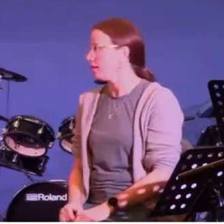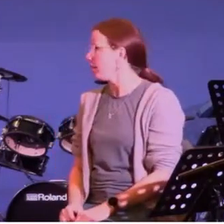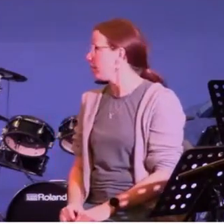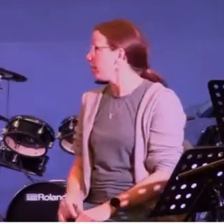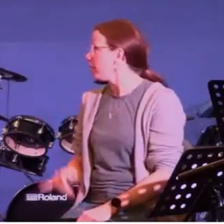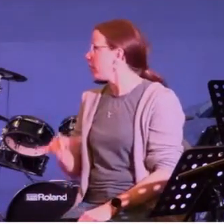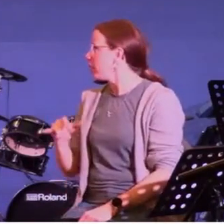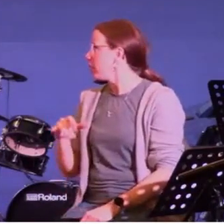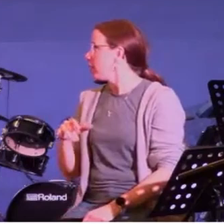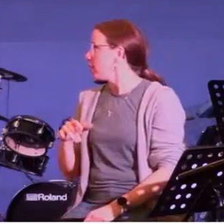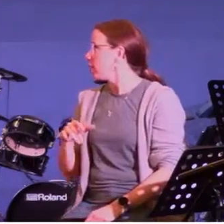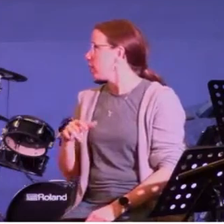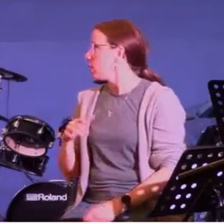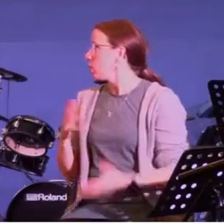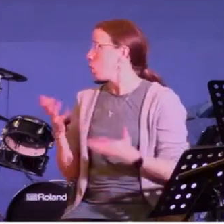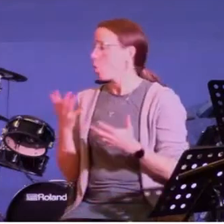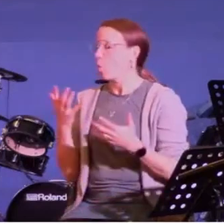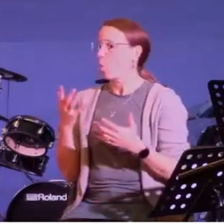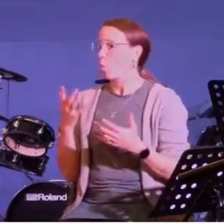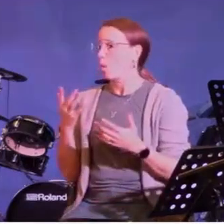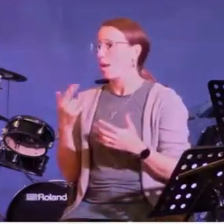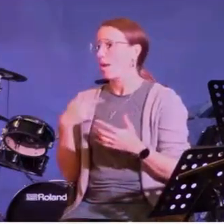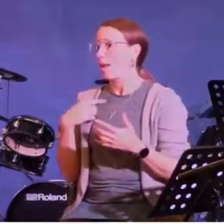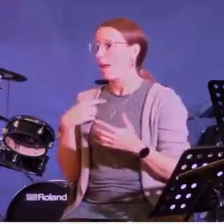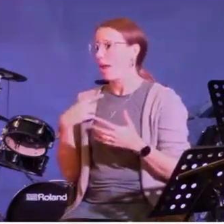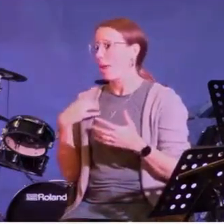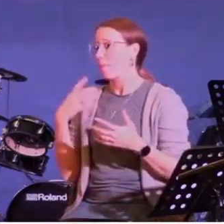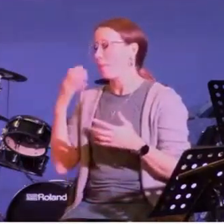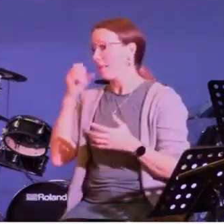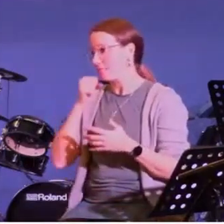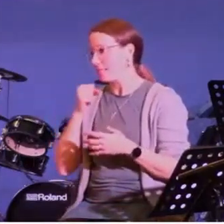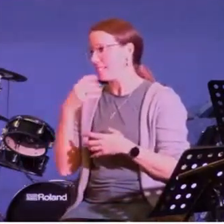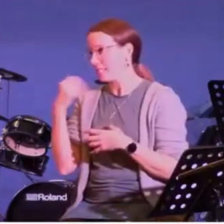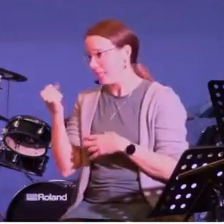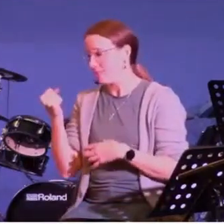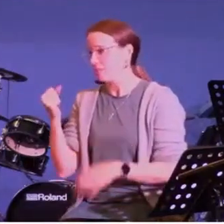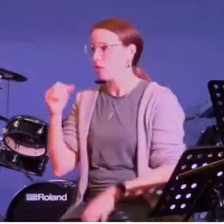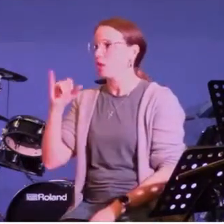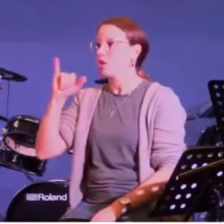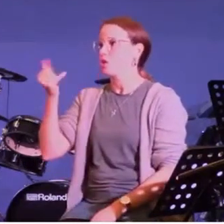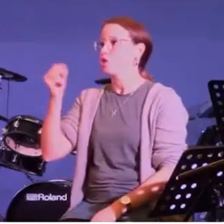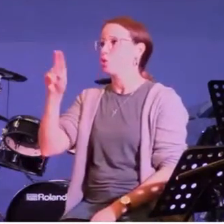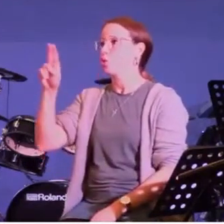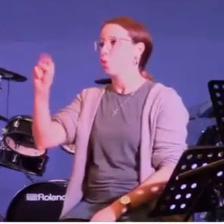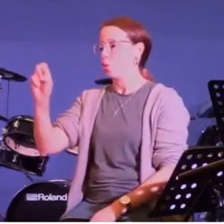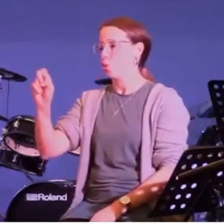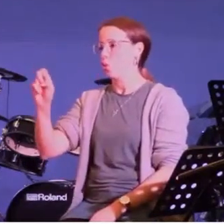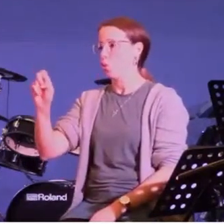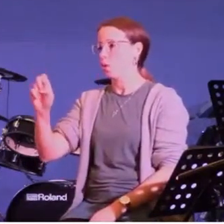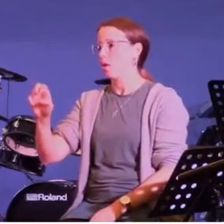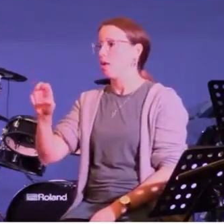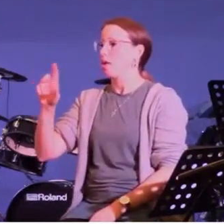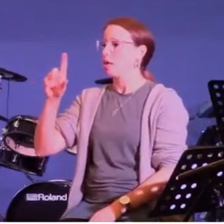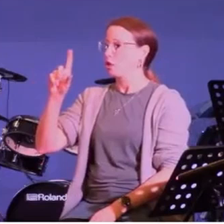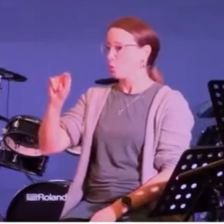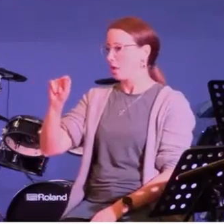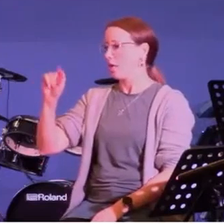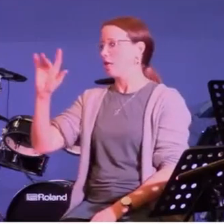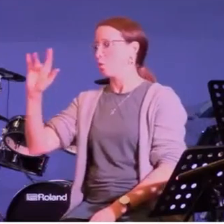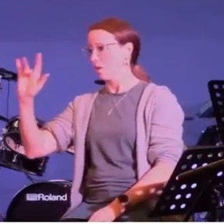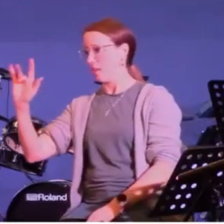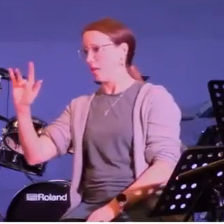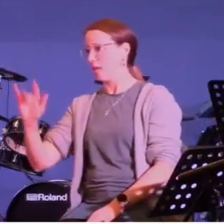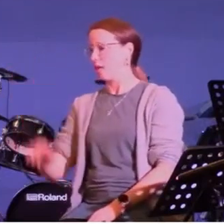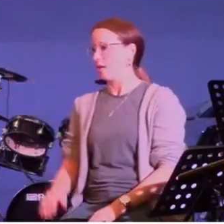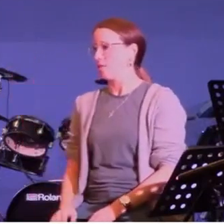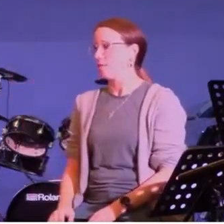Yeah, so the question is, when am I projected to leave? And I have been shooting for June of 2025. In my calendar, it